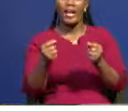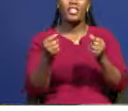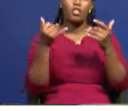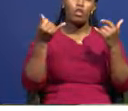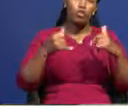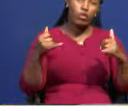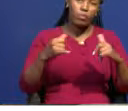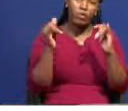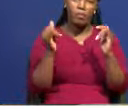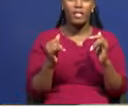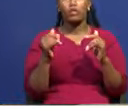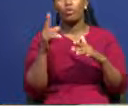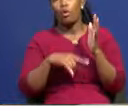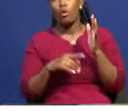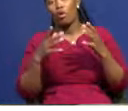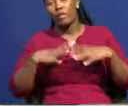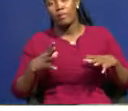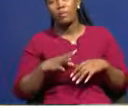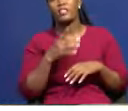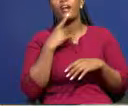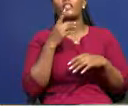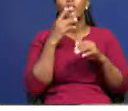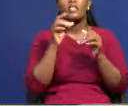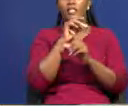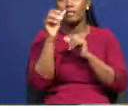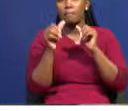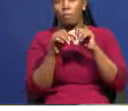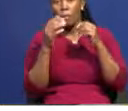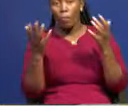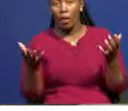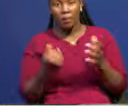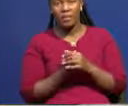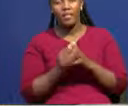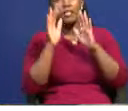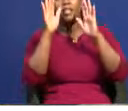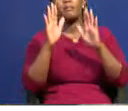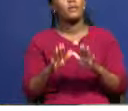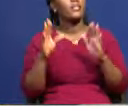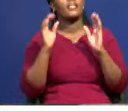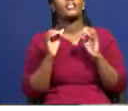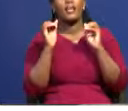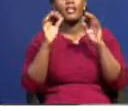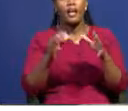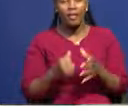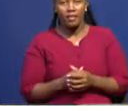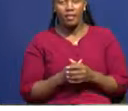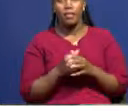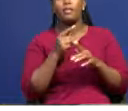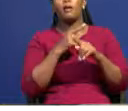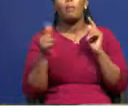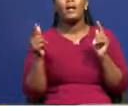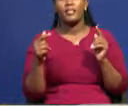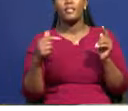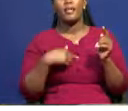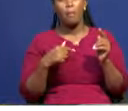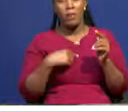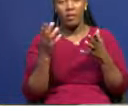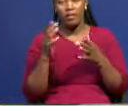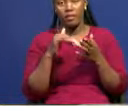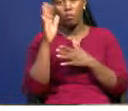whatever the outcomes of the public participation exercise, it doesn't really matter for me. What matters for me so much is that